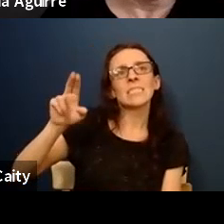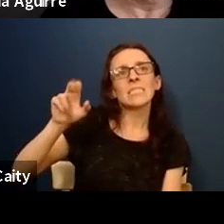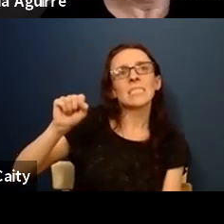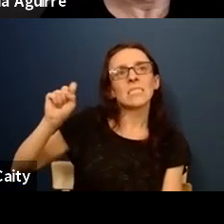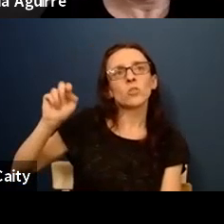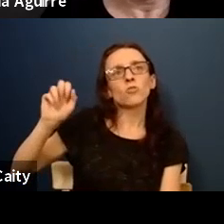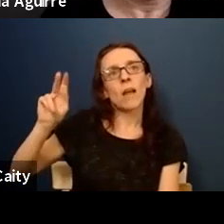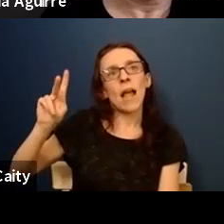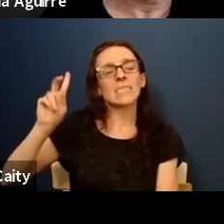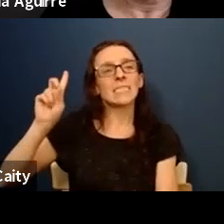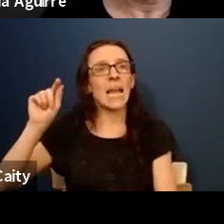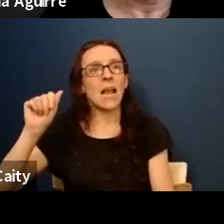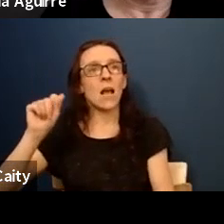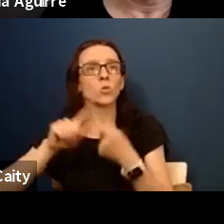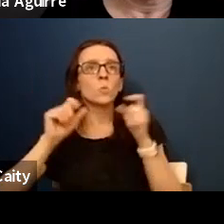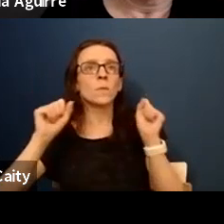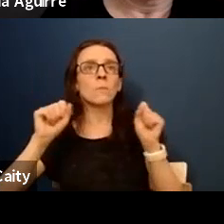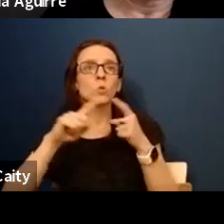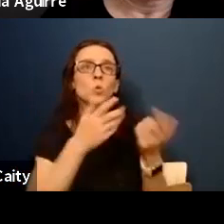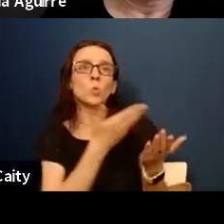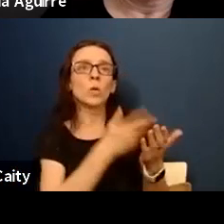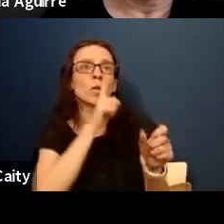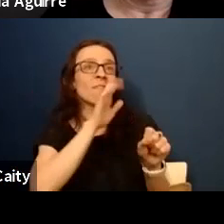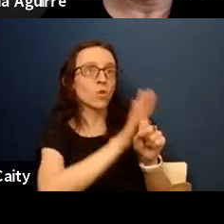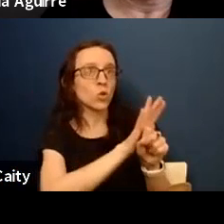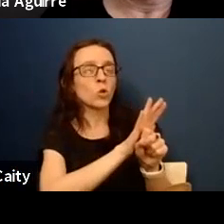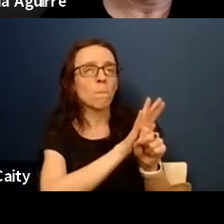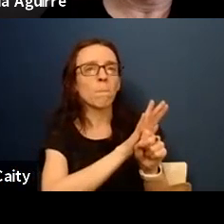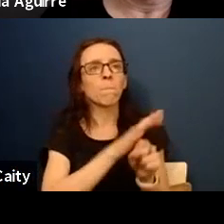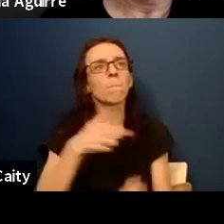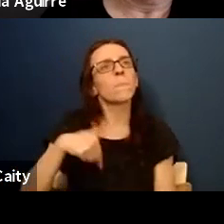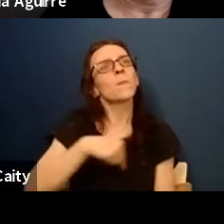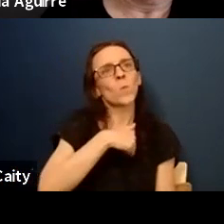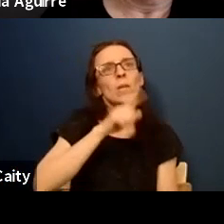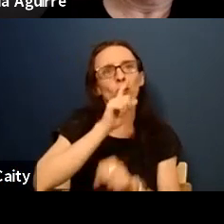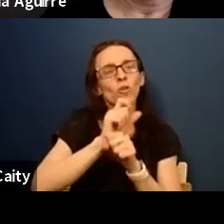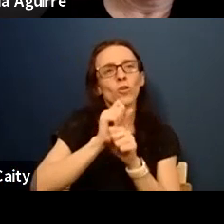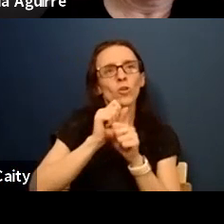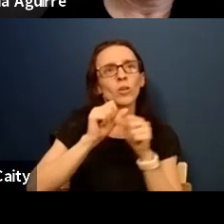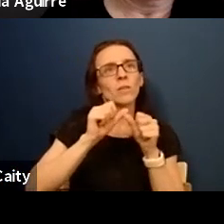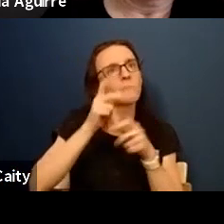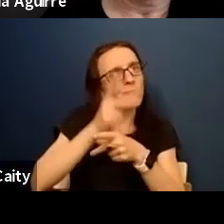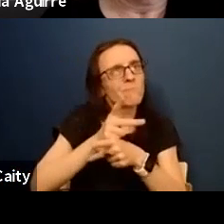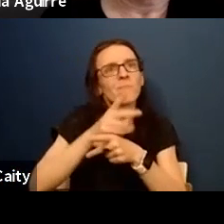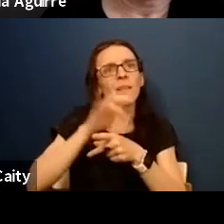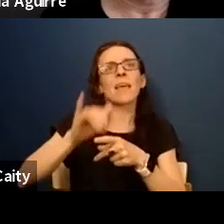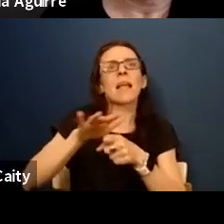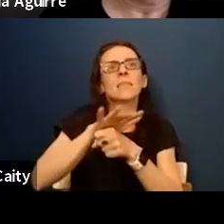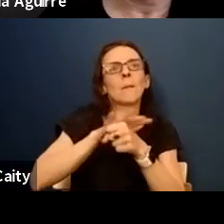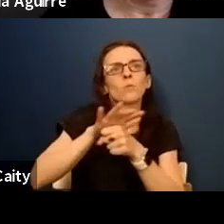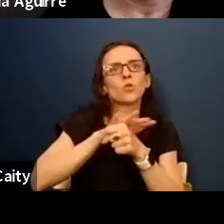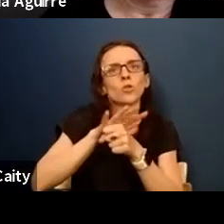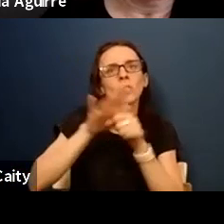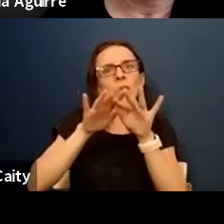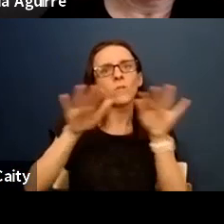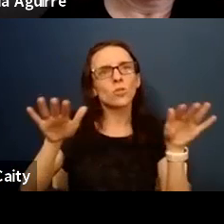confirm that we are in fact preserving the type of neighborhood diversity